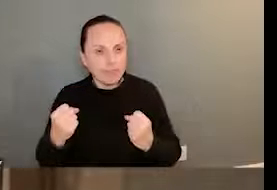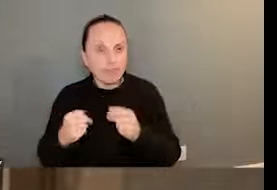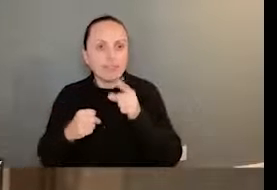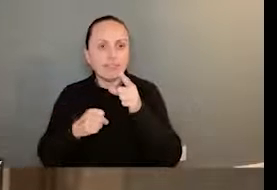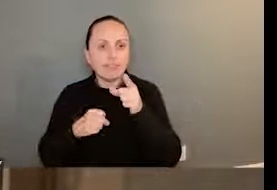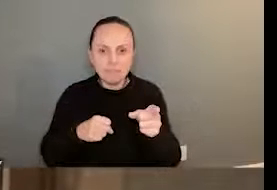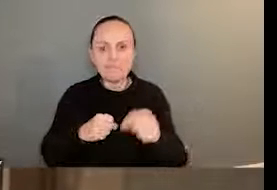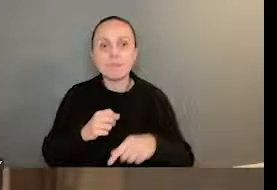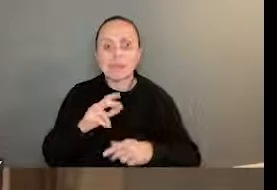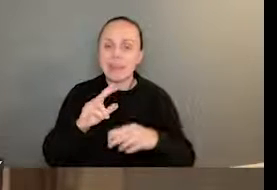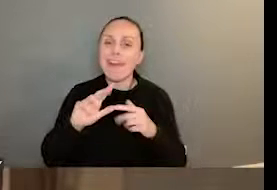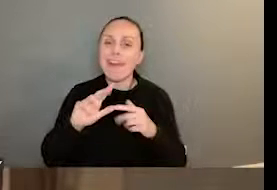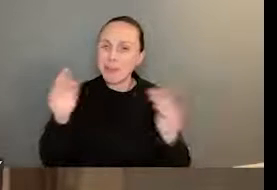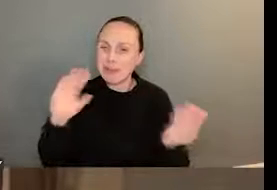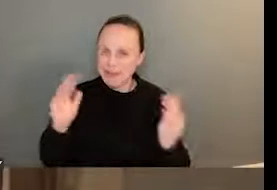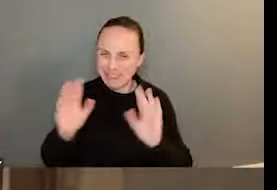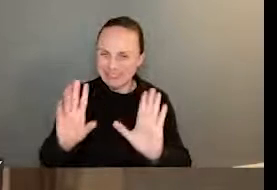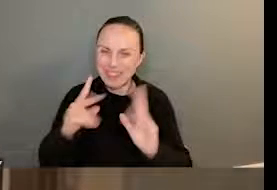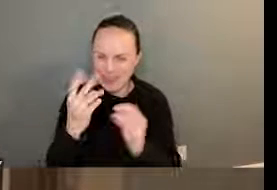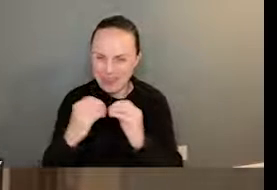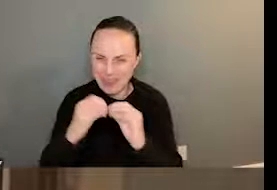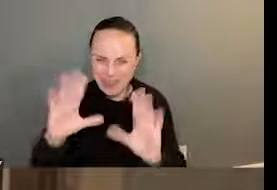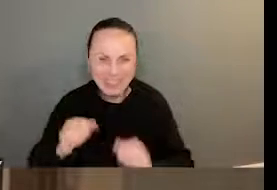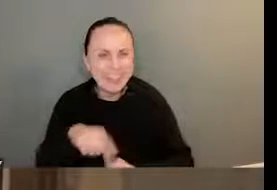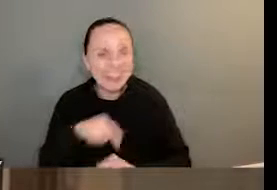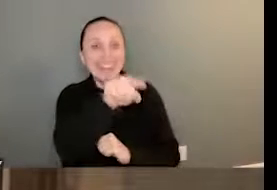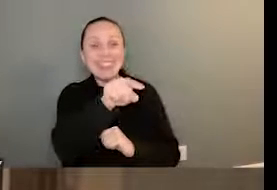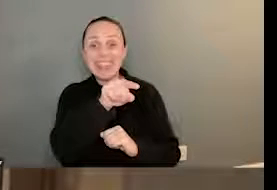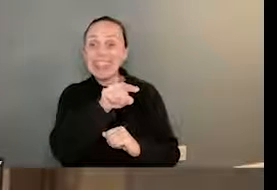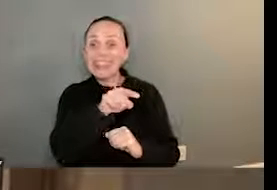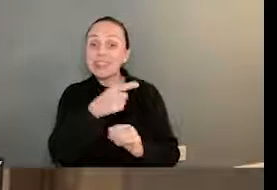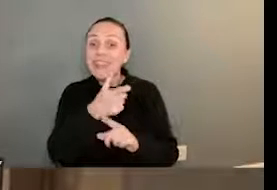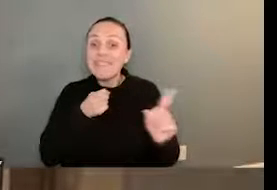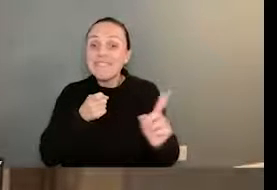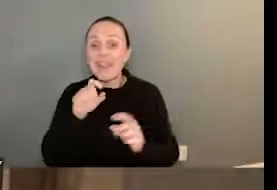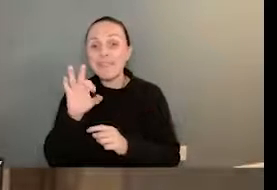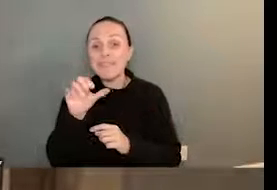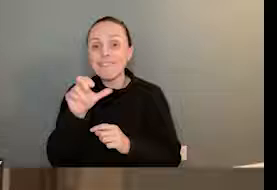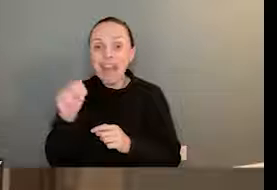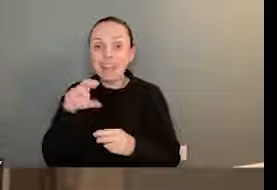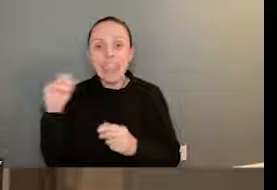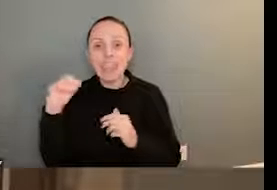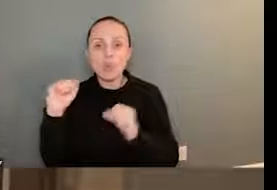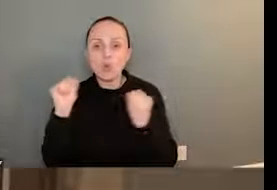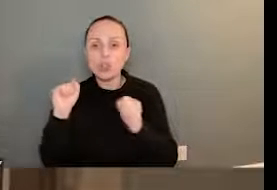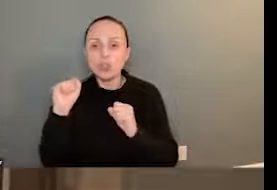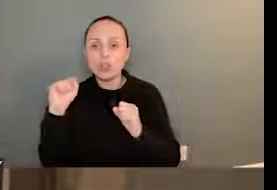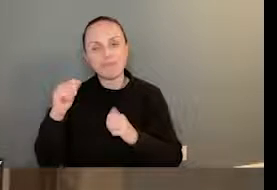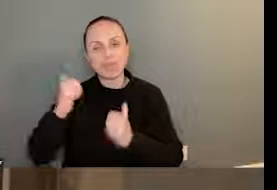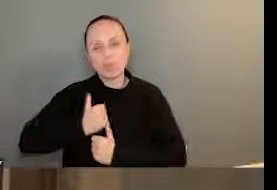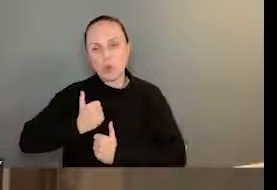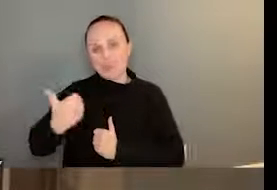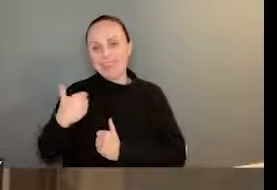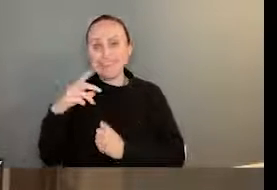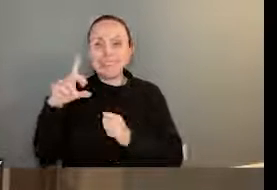Marvel reference. There are two others. This one is just taken off of the Falcon and Winter Soldier that was on Disney Plus,